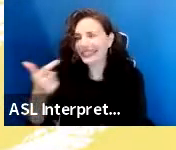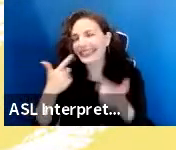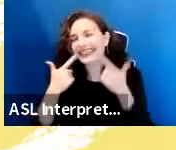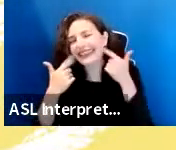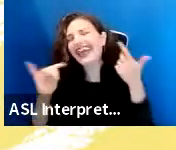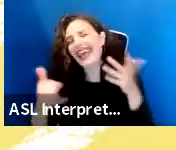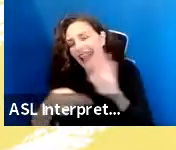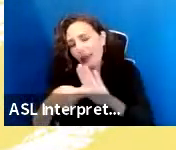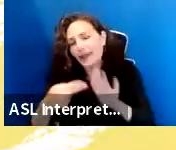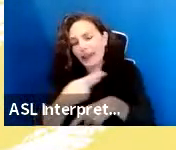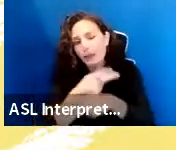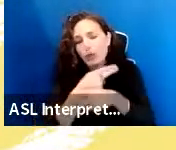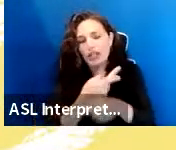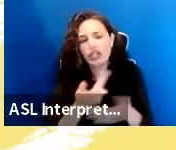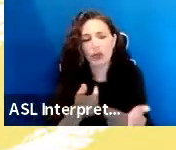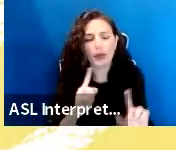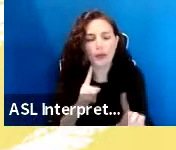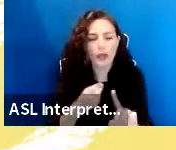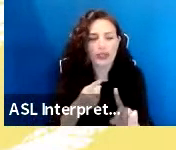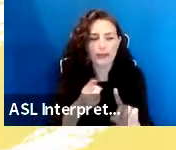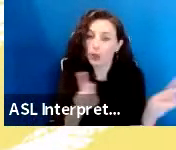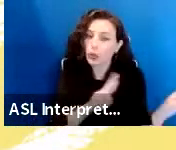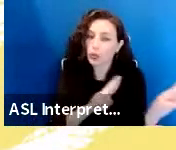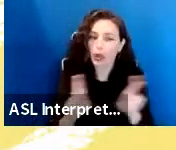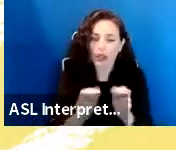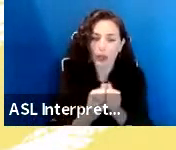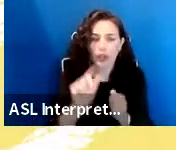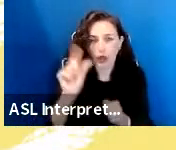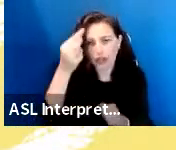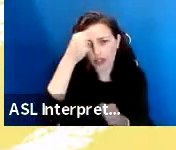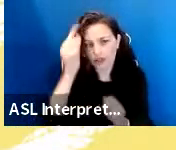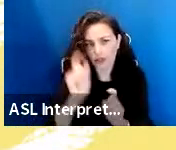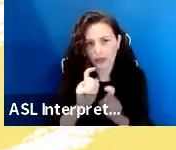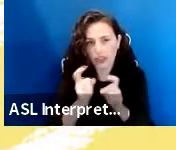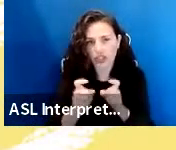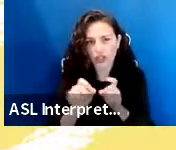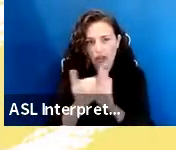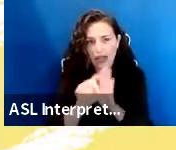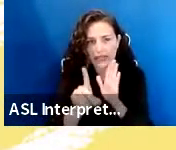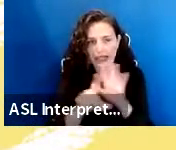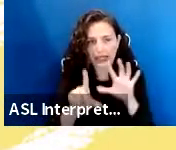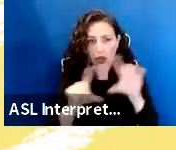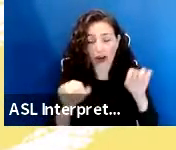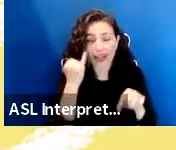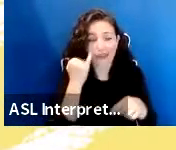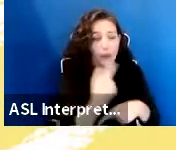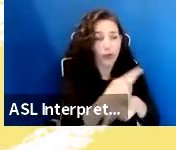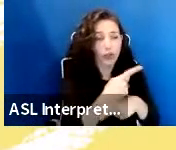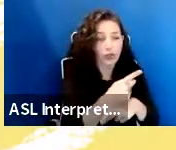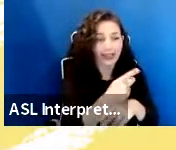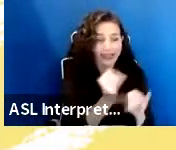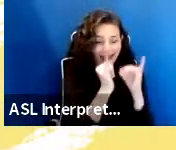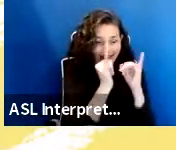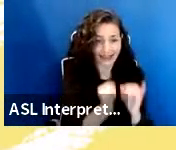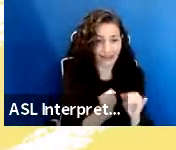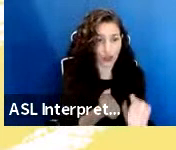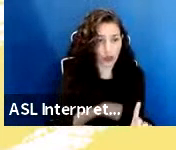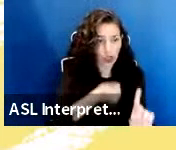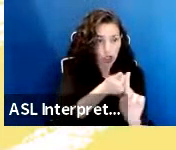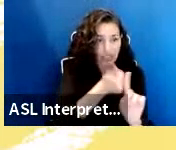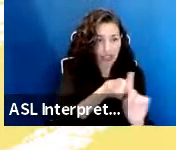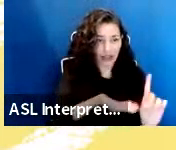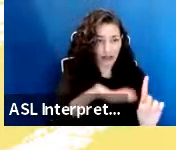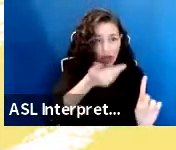your government issued ID card if you are producing as an individual. This is very important for those of you